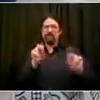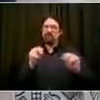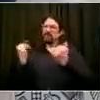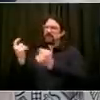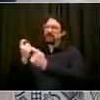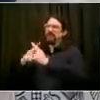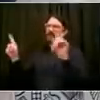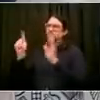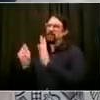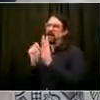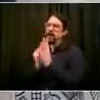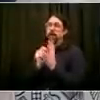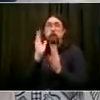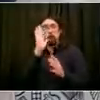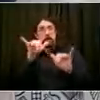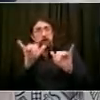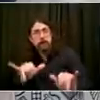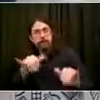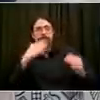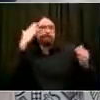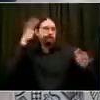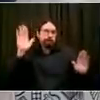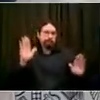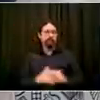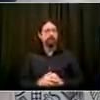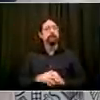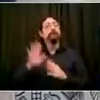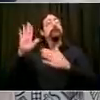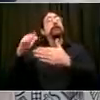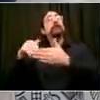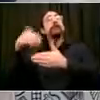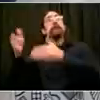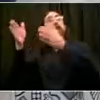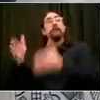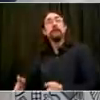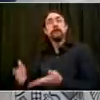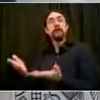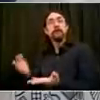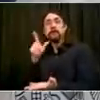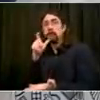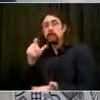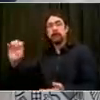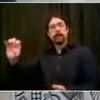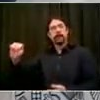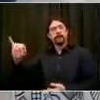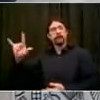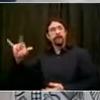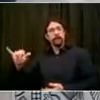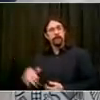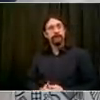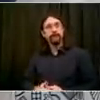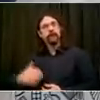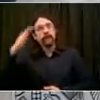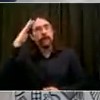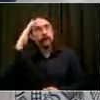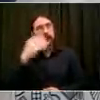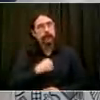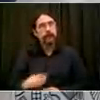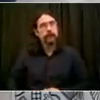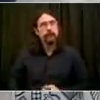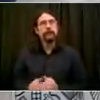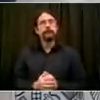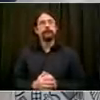conference yesterday? I did not. I got a summary of the different announcements he made, but I didn't watch the actual news conference. Have